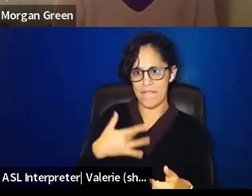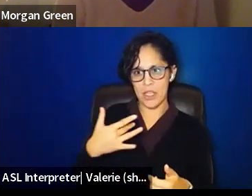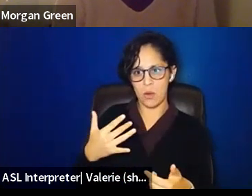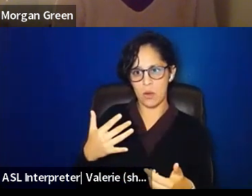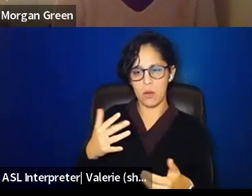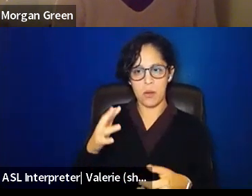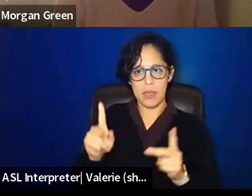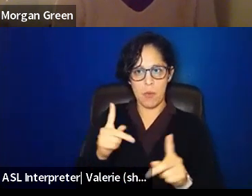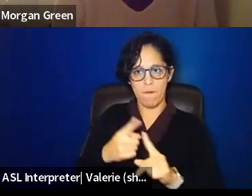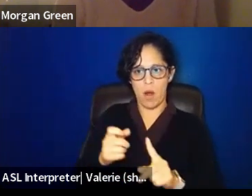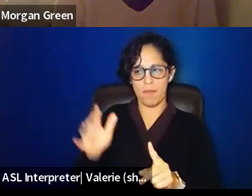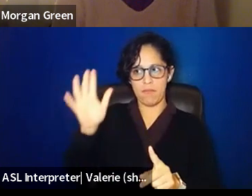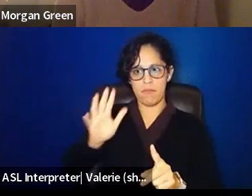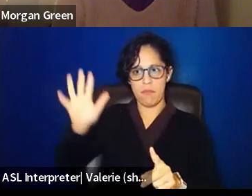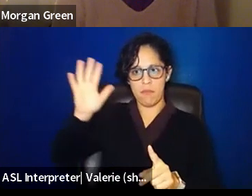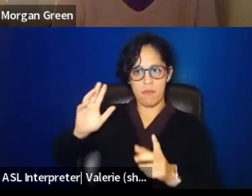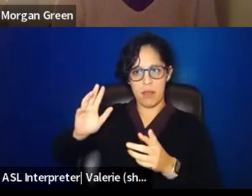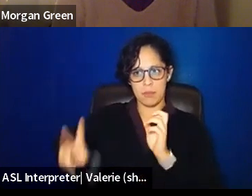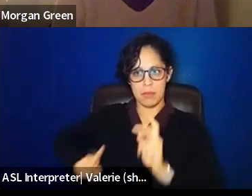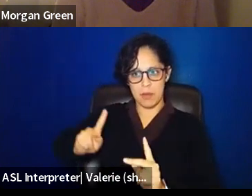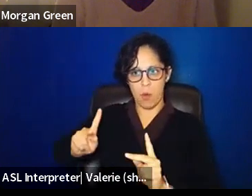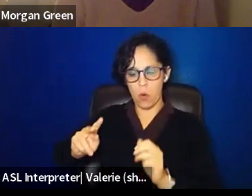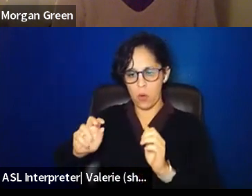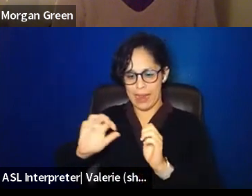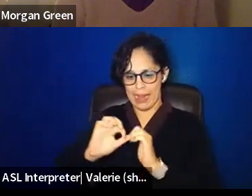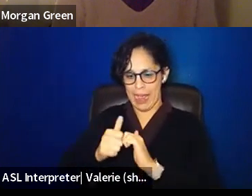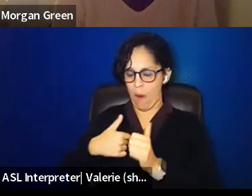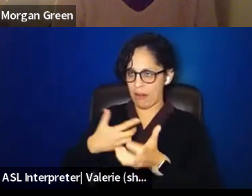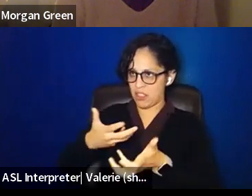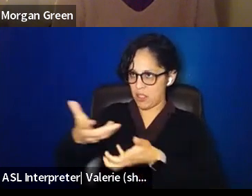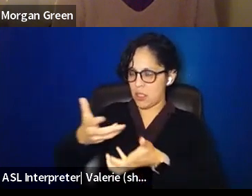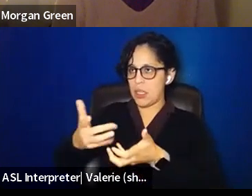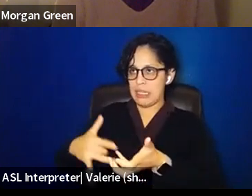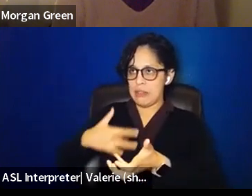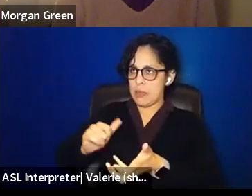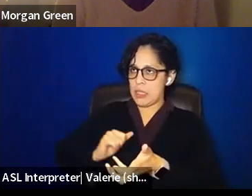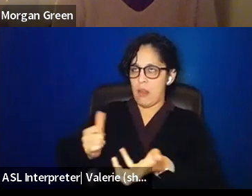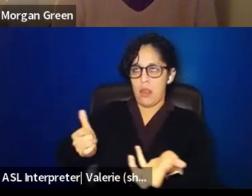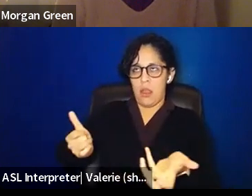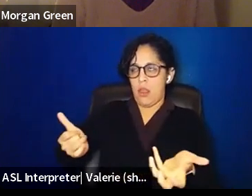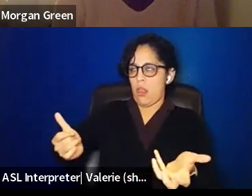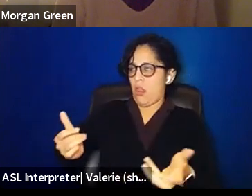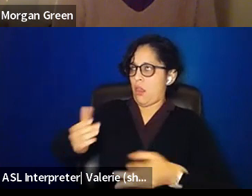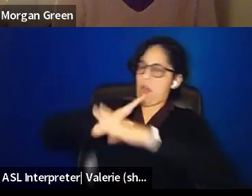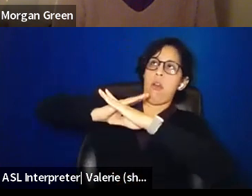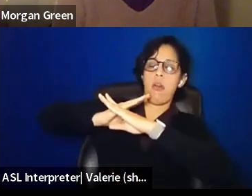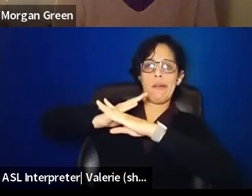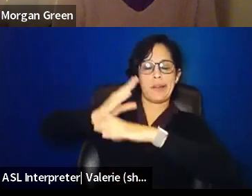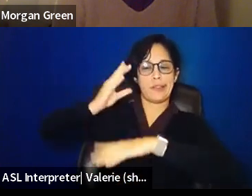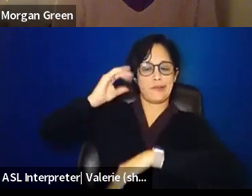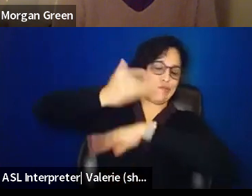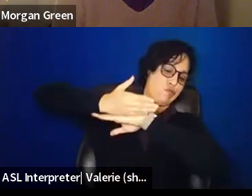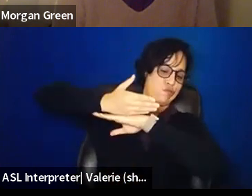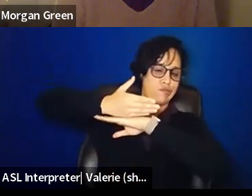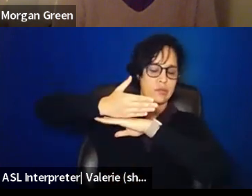of myself in the leadership position, and how I have to daily sort of reject that idea that I will, you